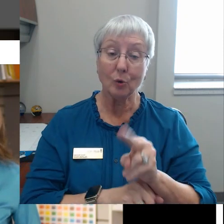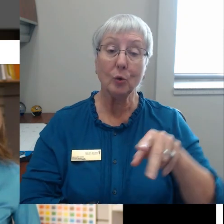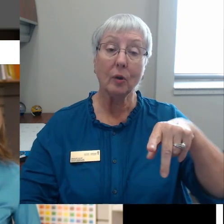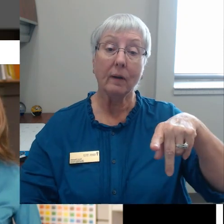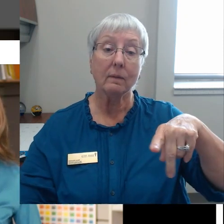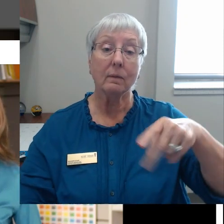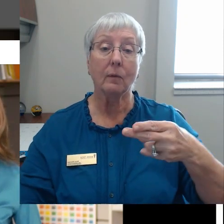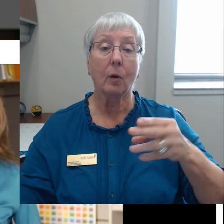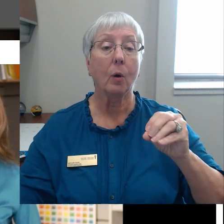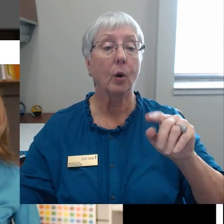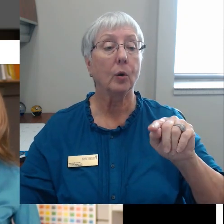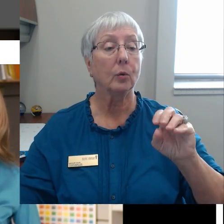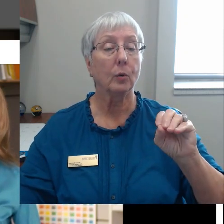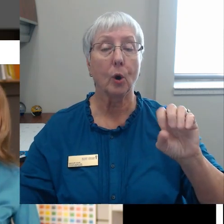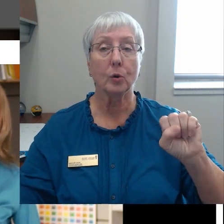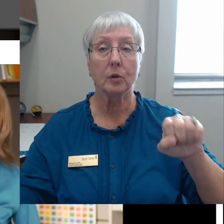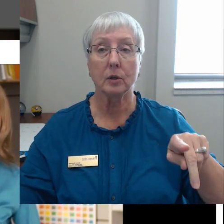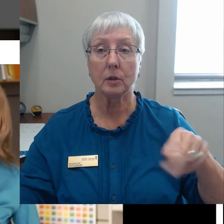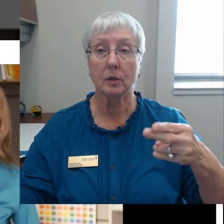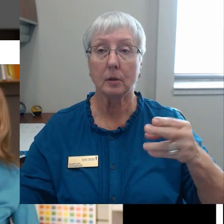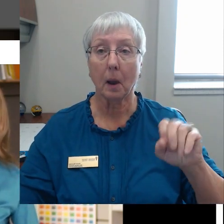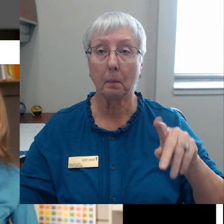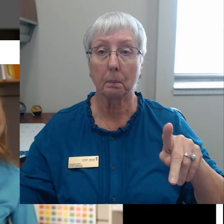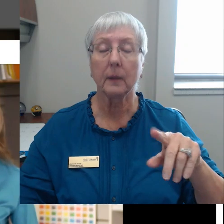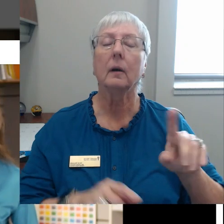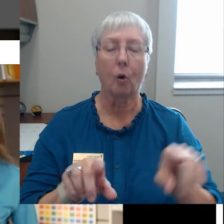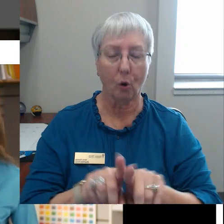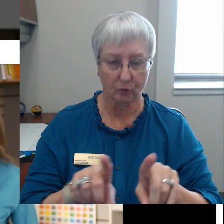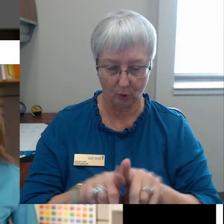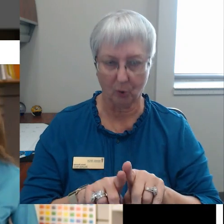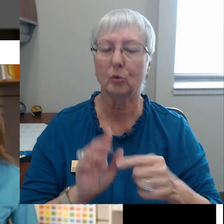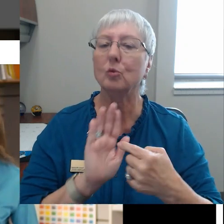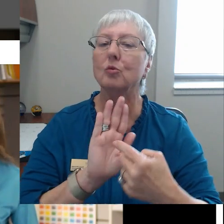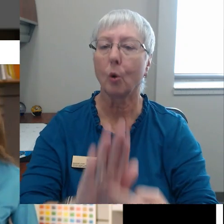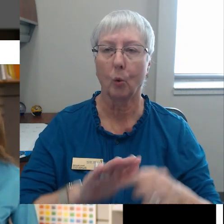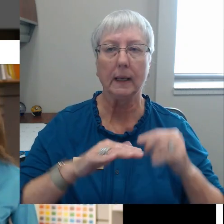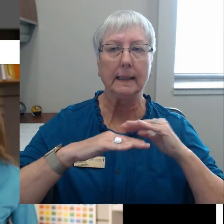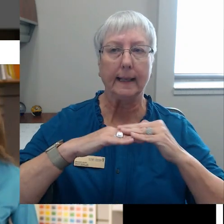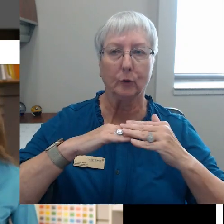textures, and graphically, color can be applied in layers of